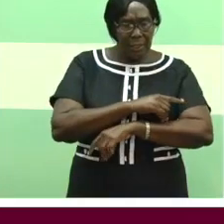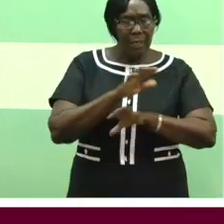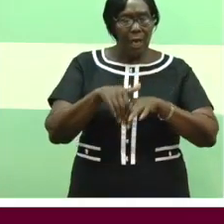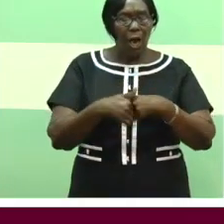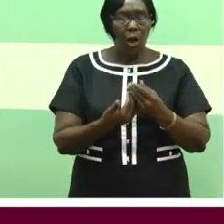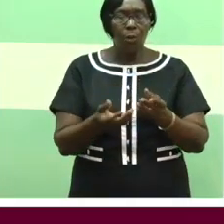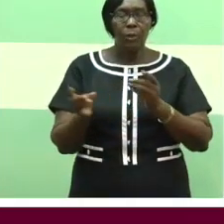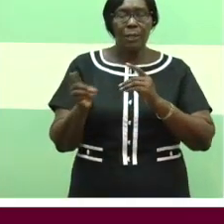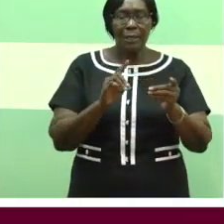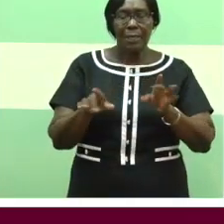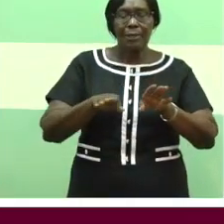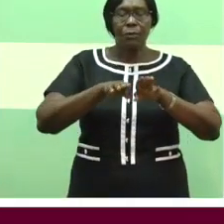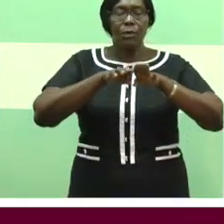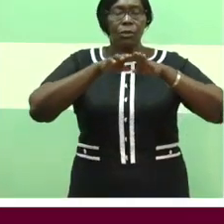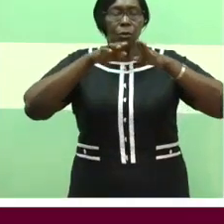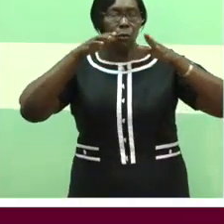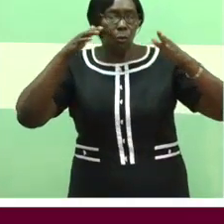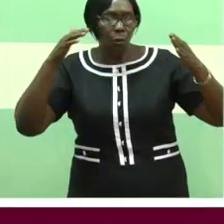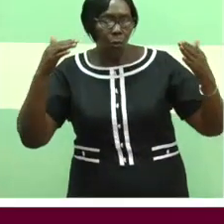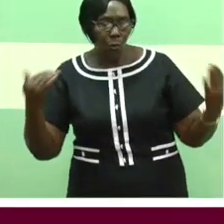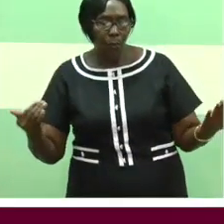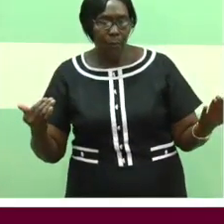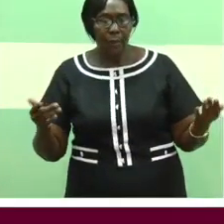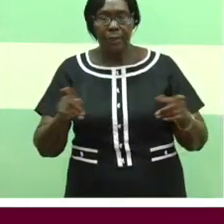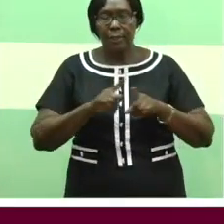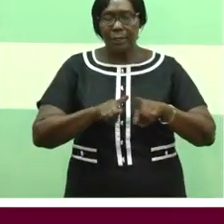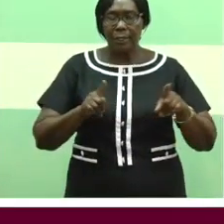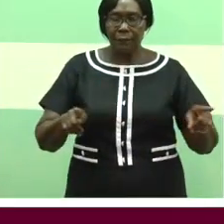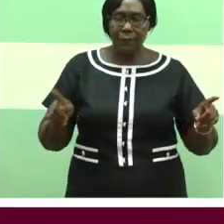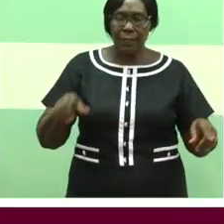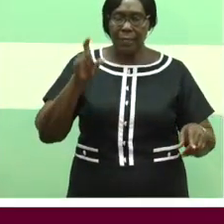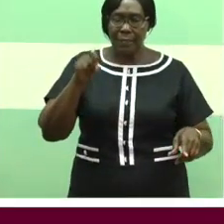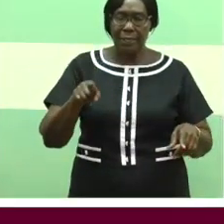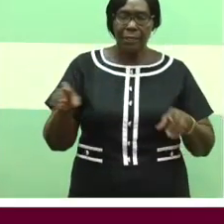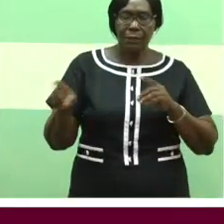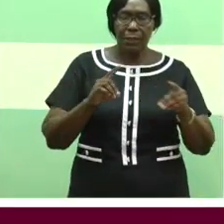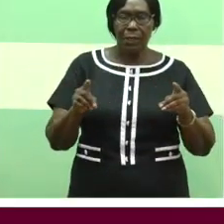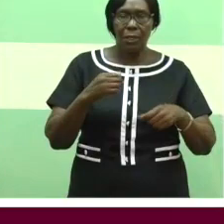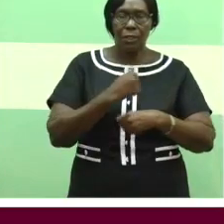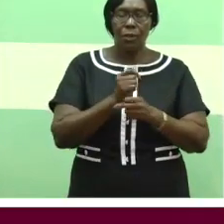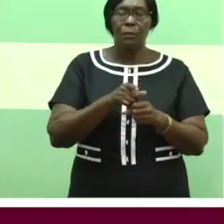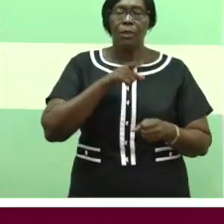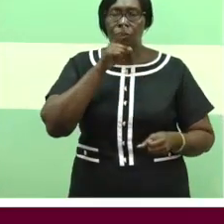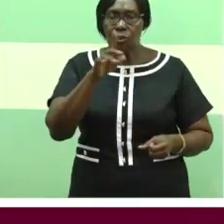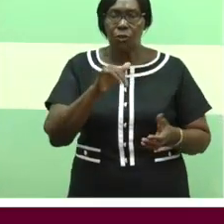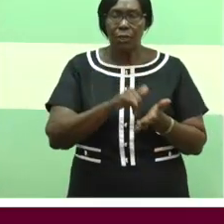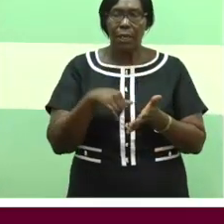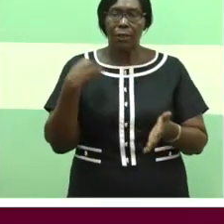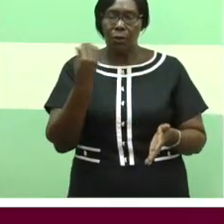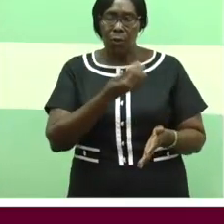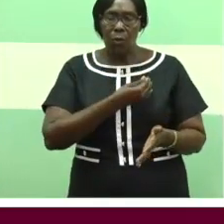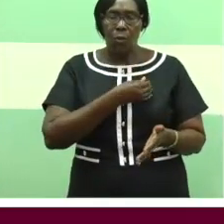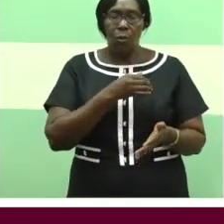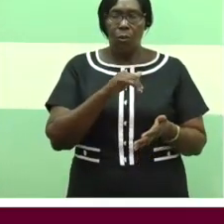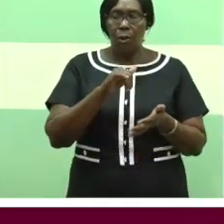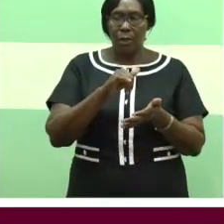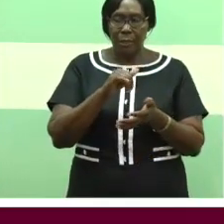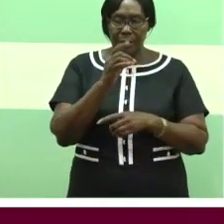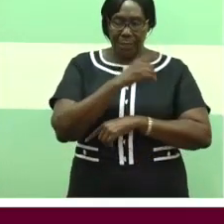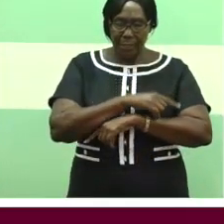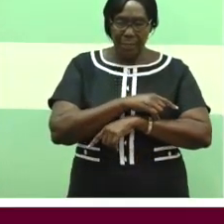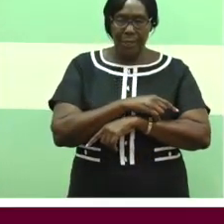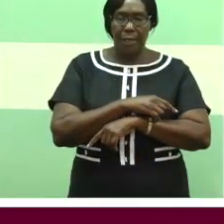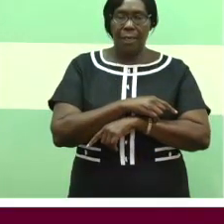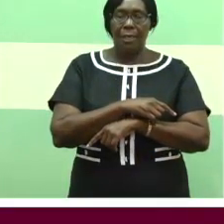unfold, the different steps, the different things that needs to be done to ensure that our day is productive.